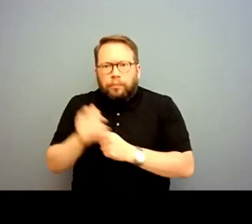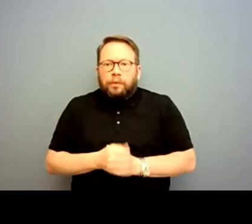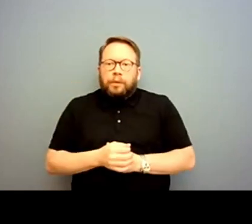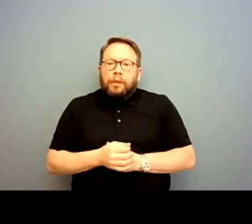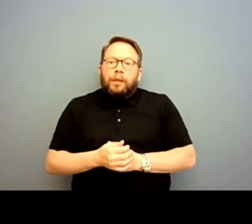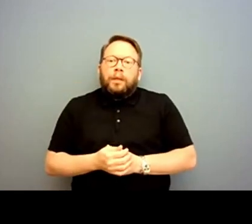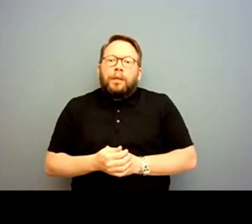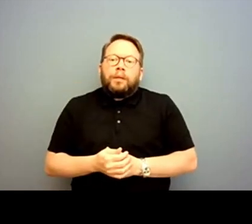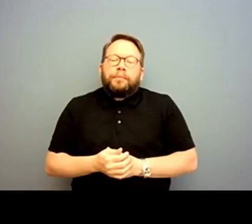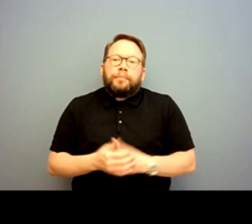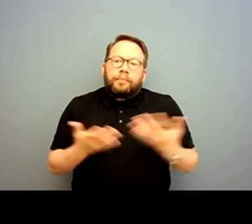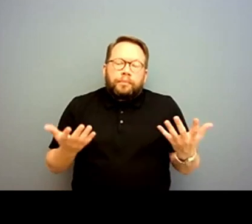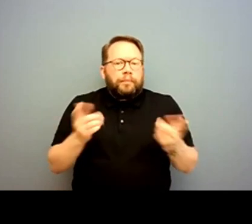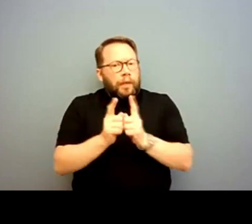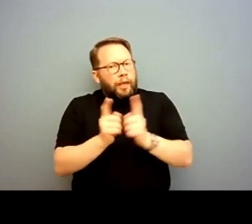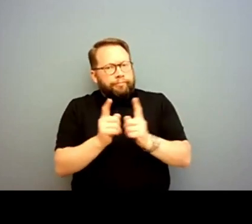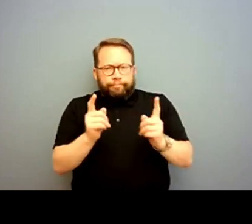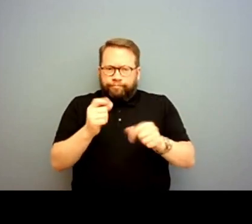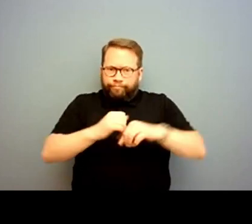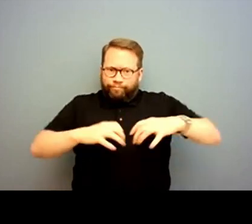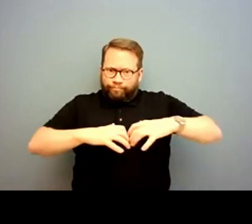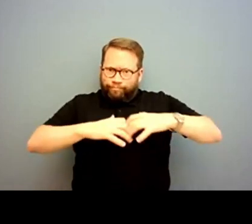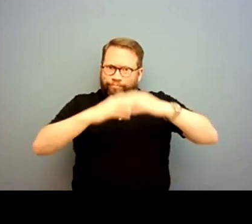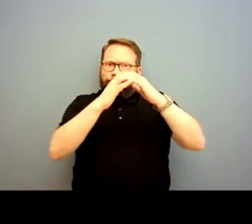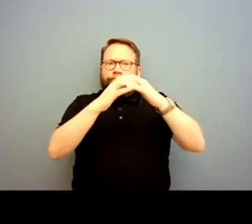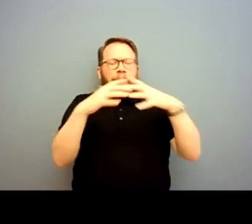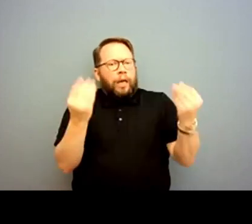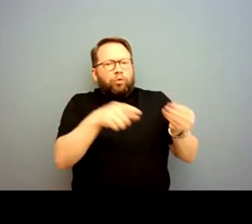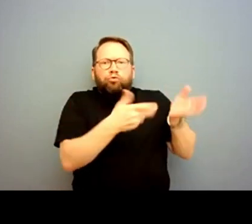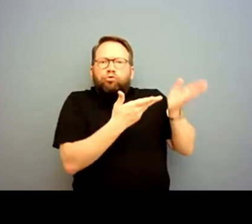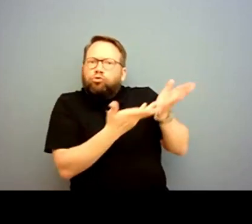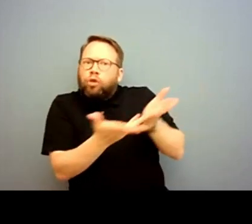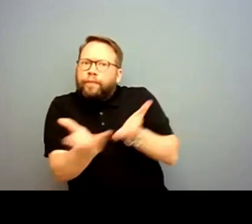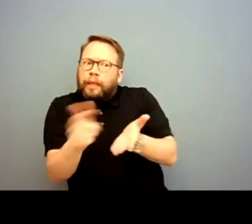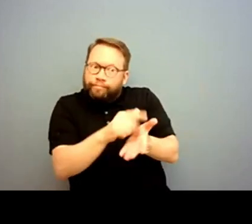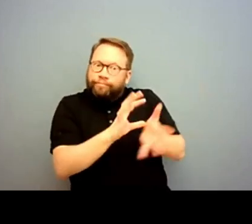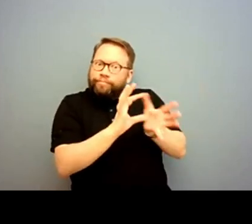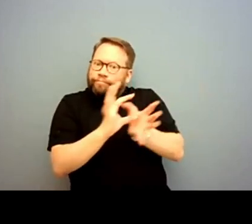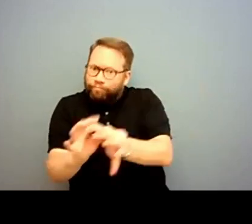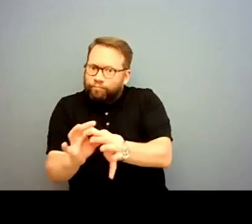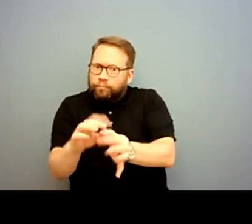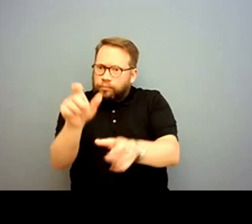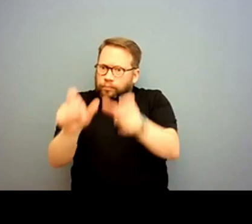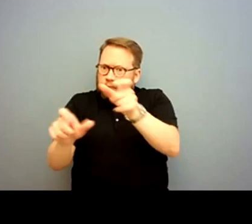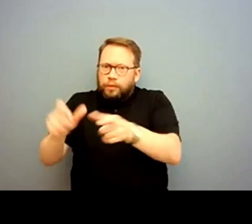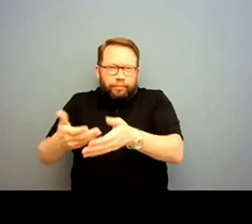these issues and see the individual in a holistic perspective.